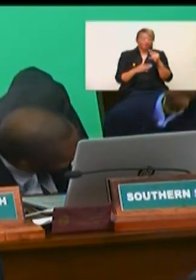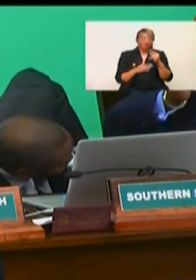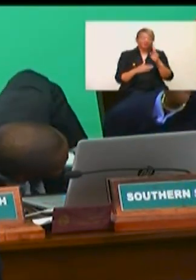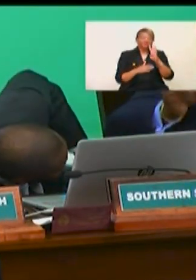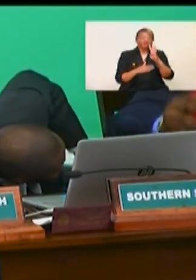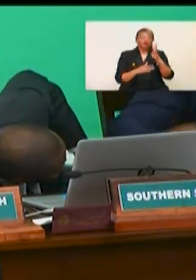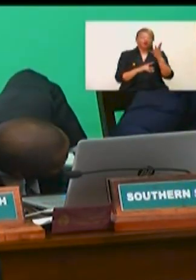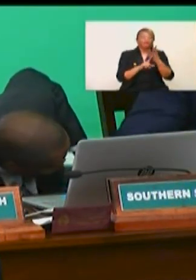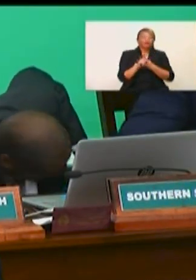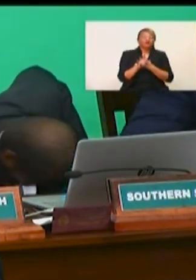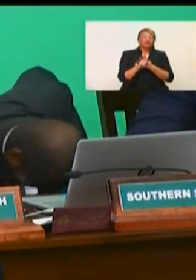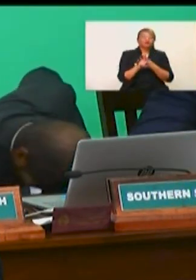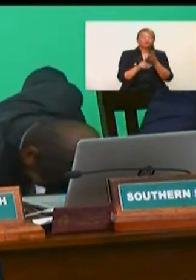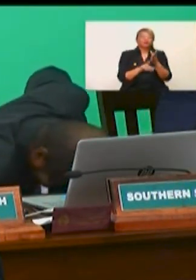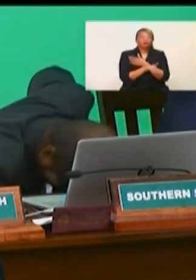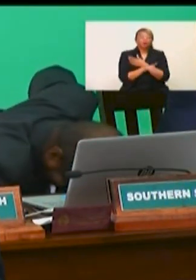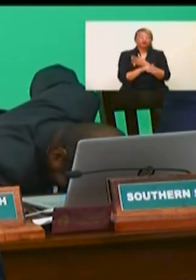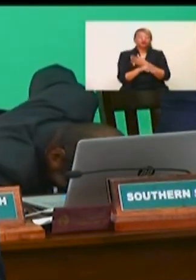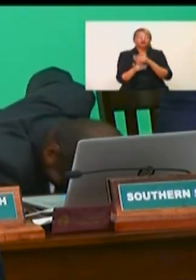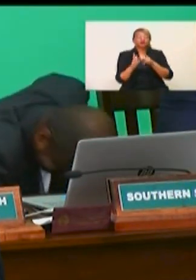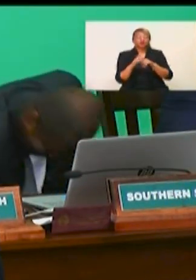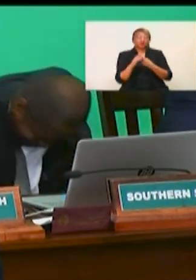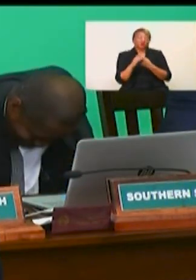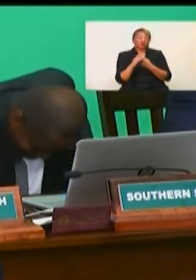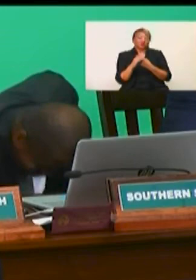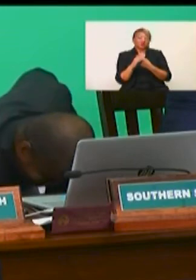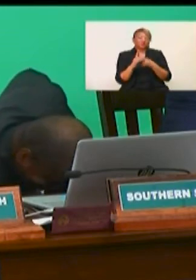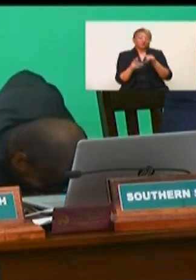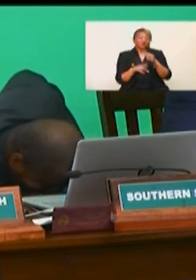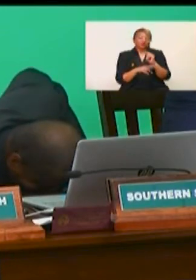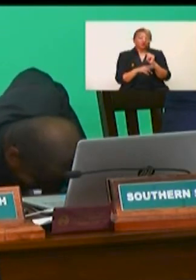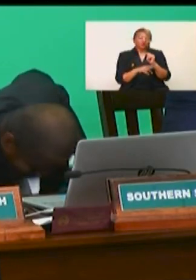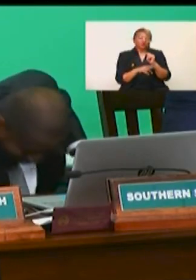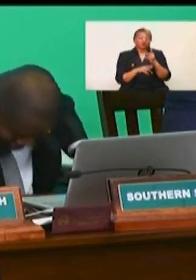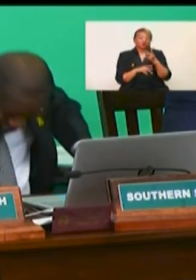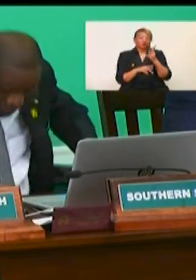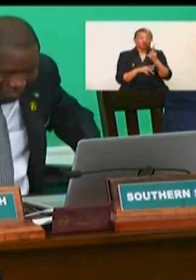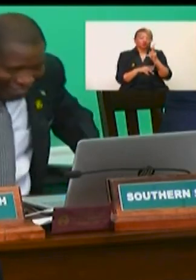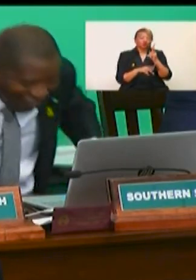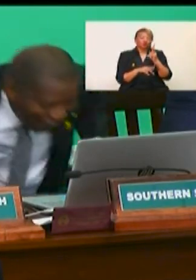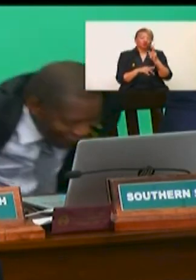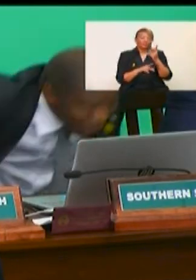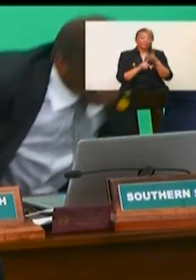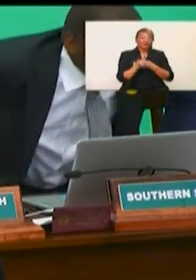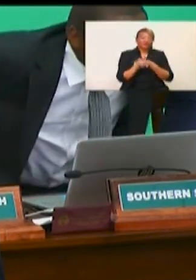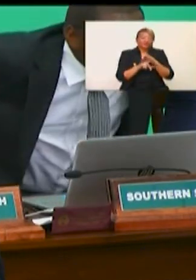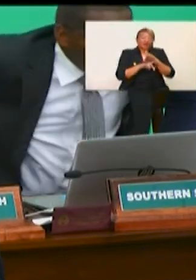4 months post commencement of the port, and not later than 2 months after construction.